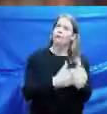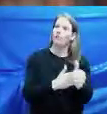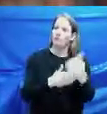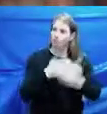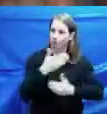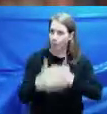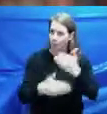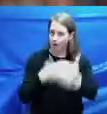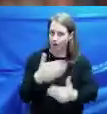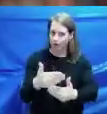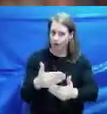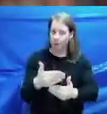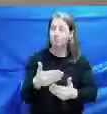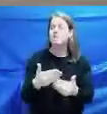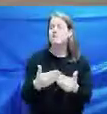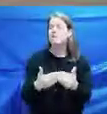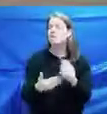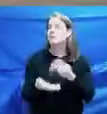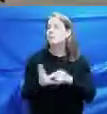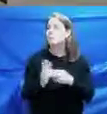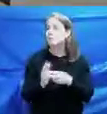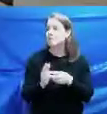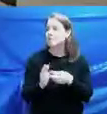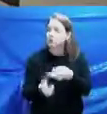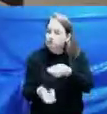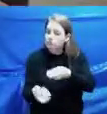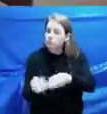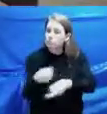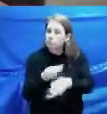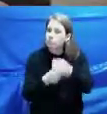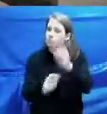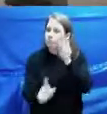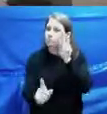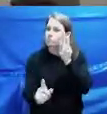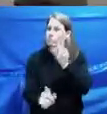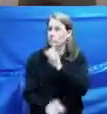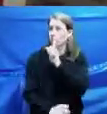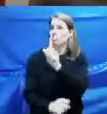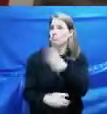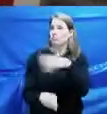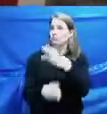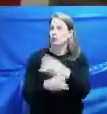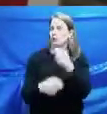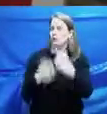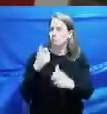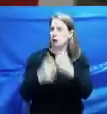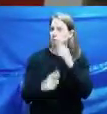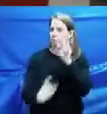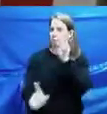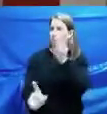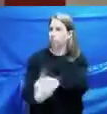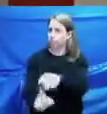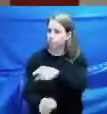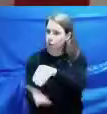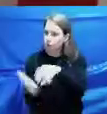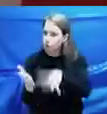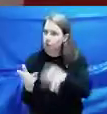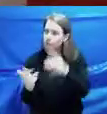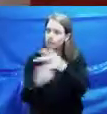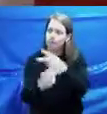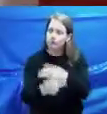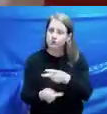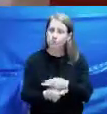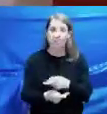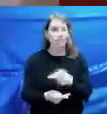in authentic problems. High schools have been very resistant to change. I mean, I think a lot of high schools, you